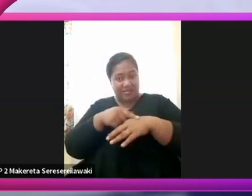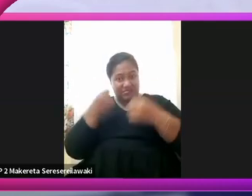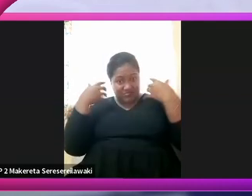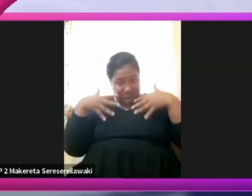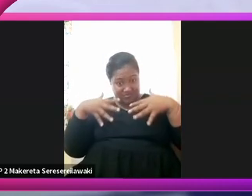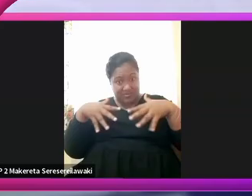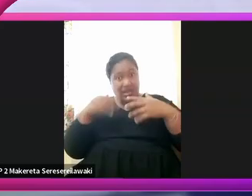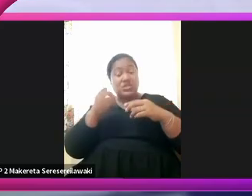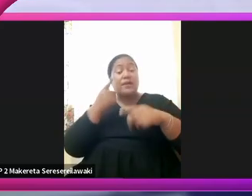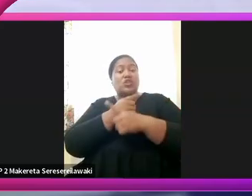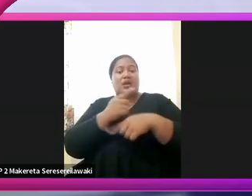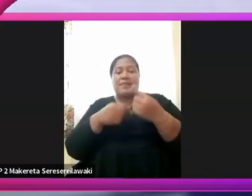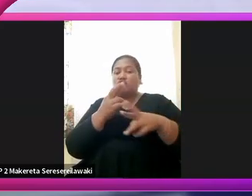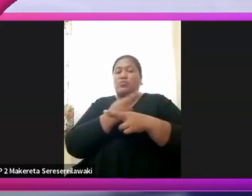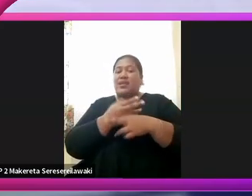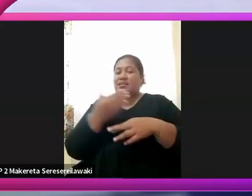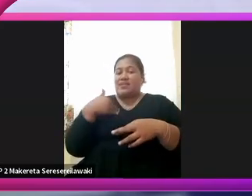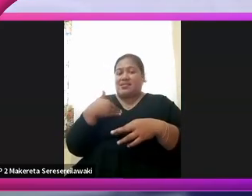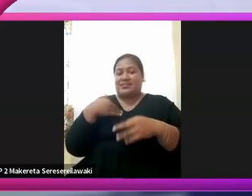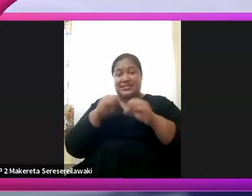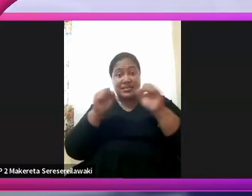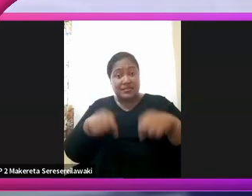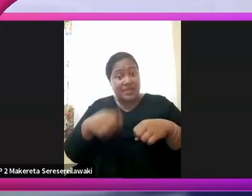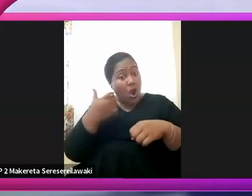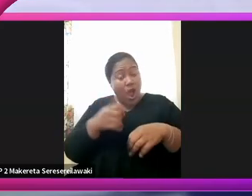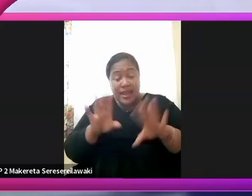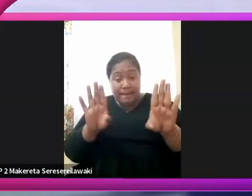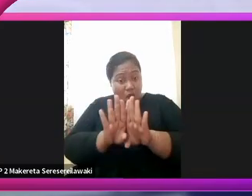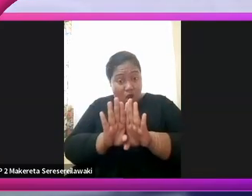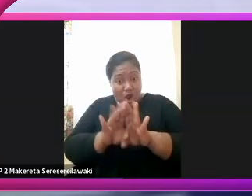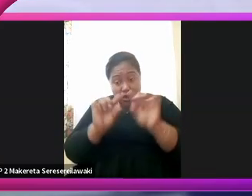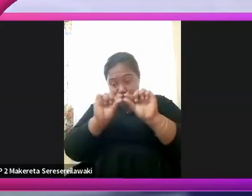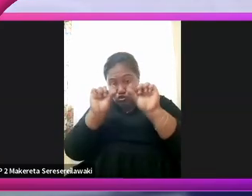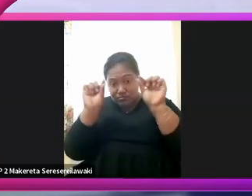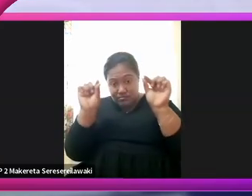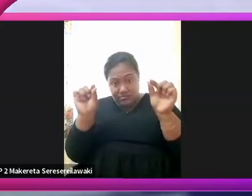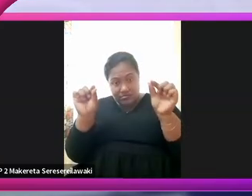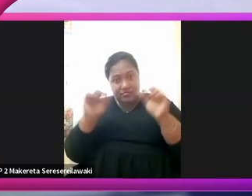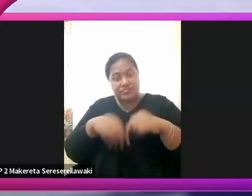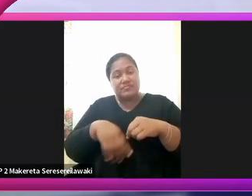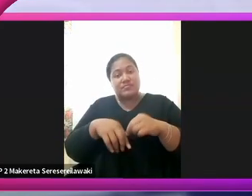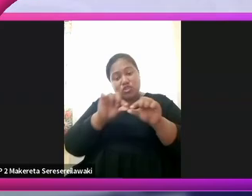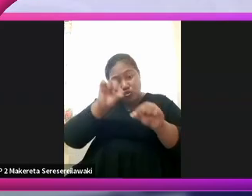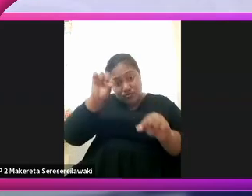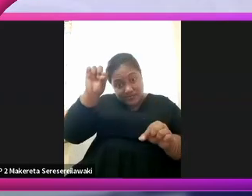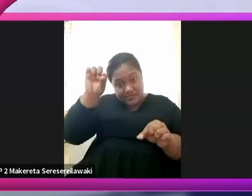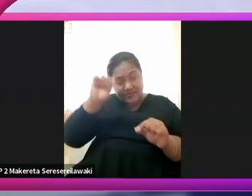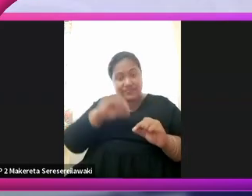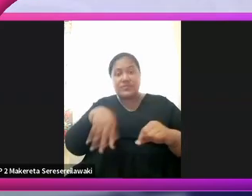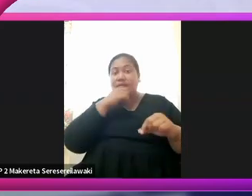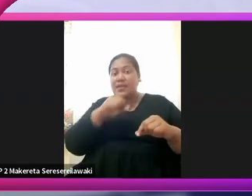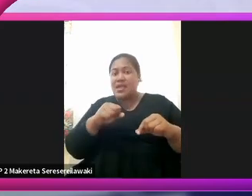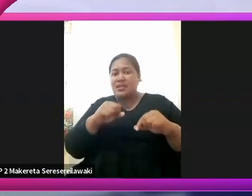the reproductive health system. Any block of the tube, the male in all the